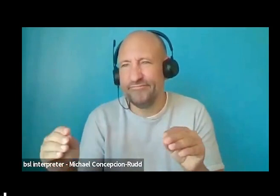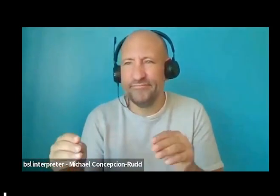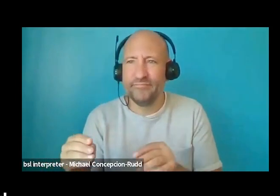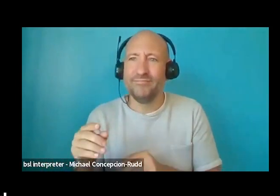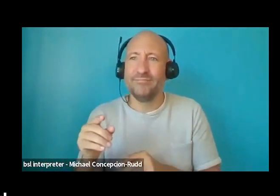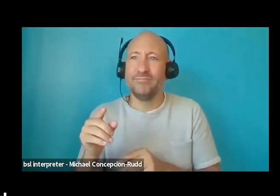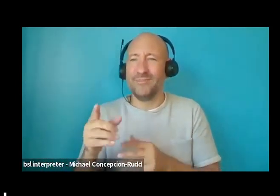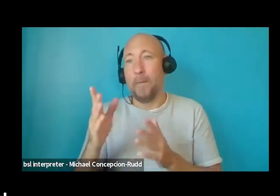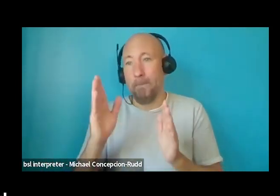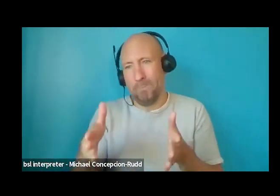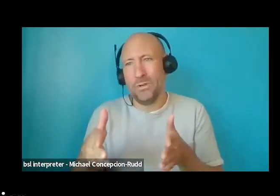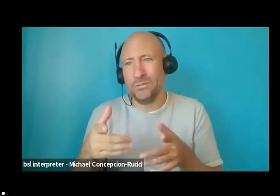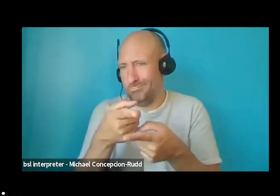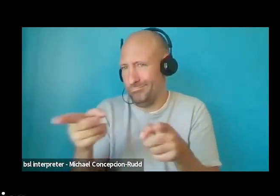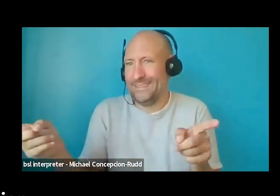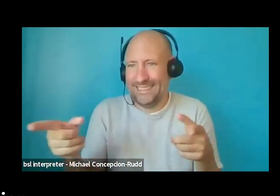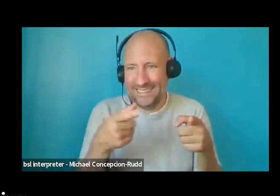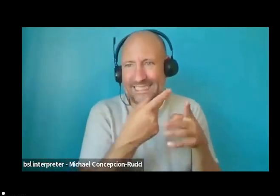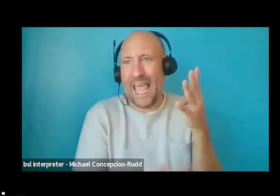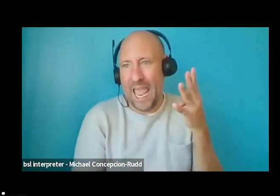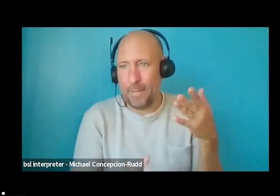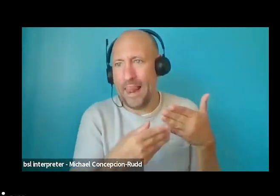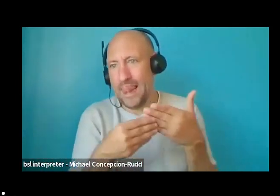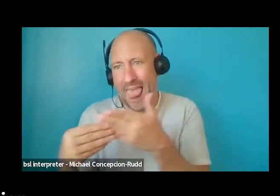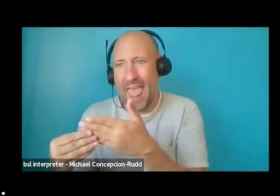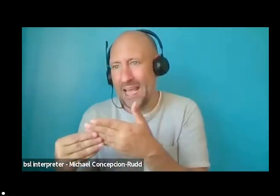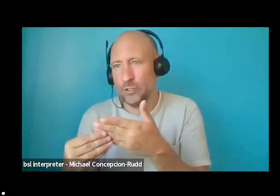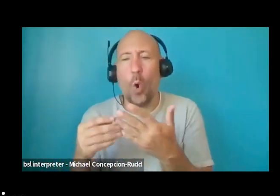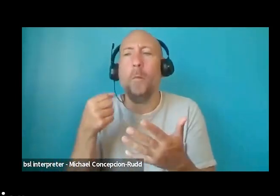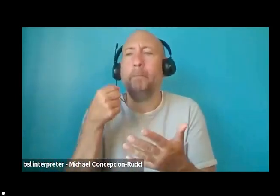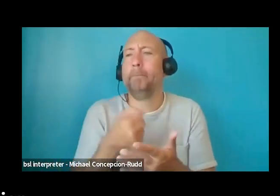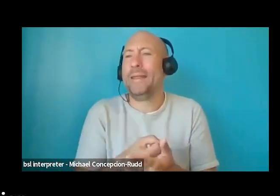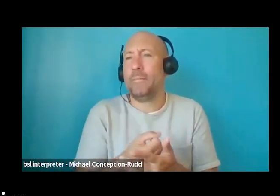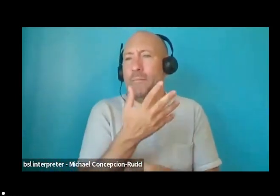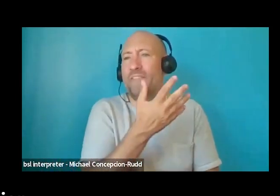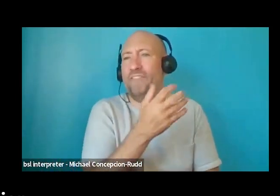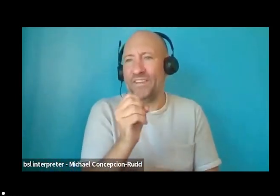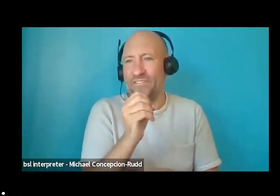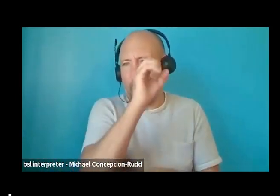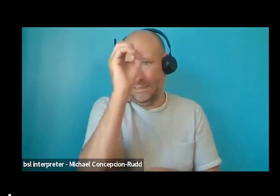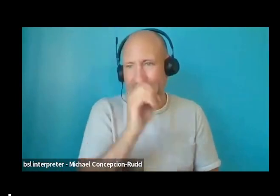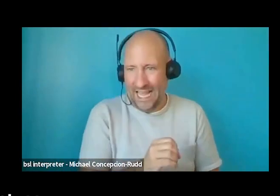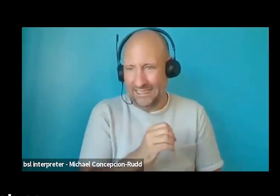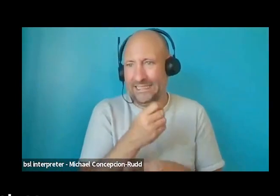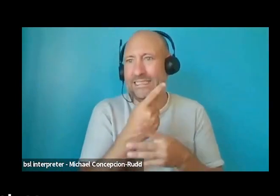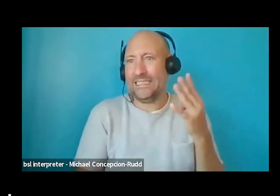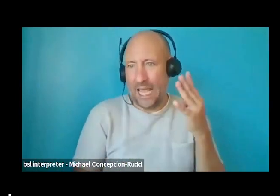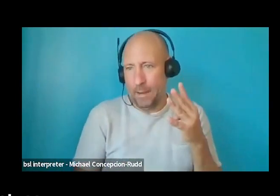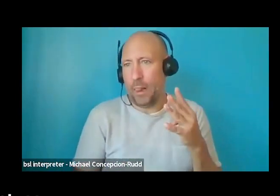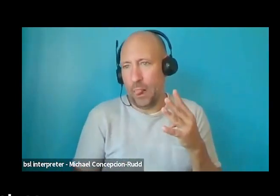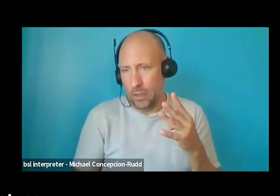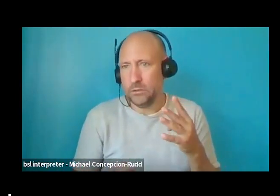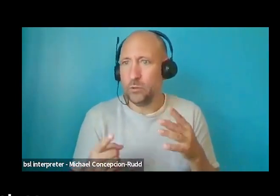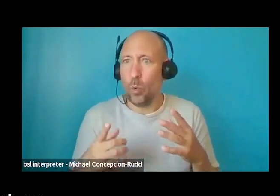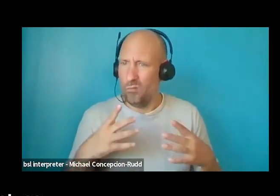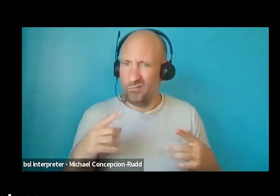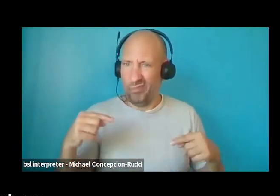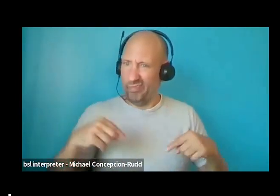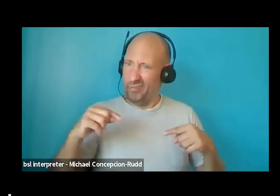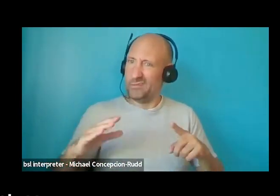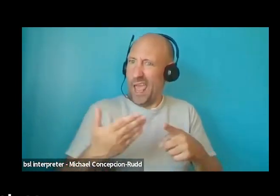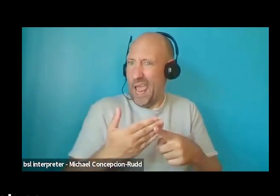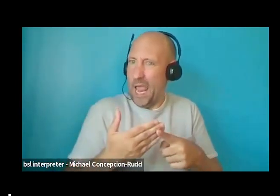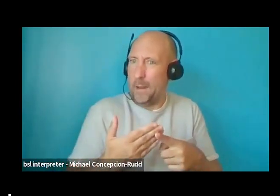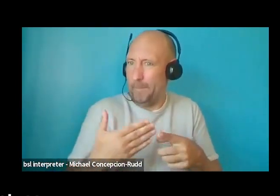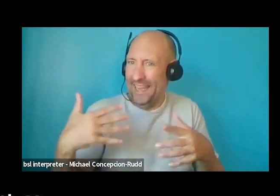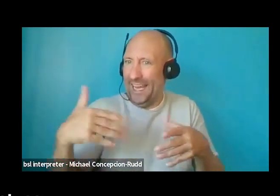be disabled-led or have at least 50-50 representation of disabled people. It is about an inclusive dance project, so this